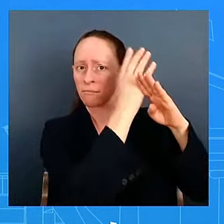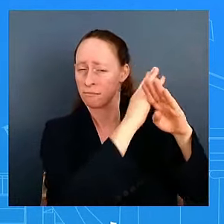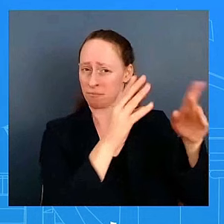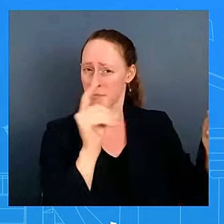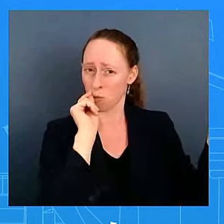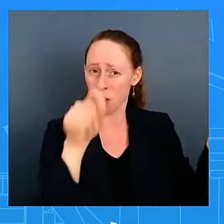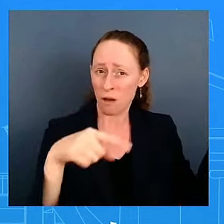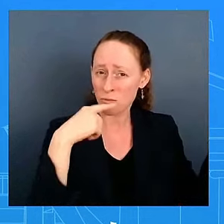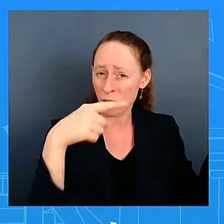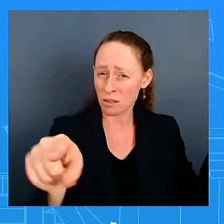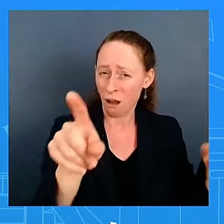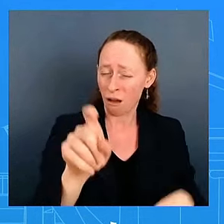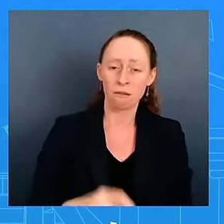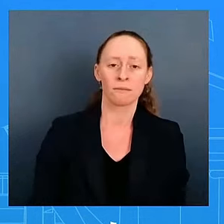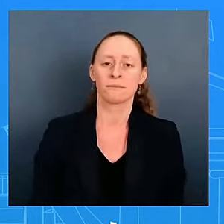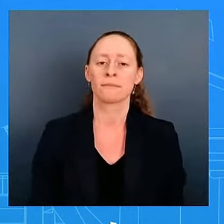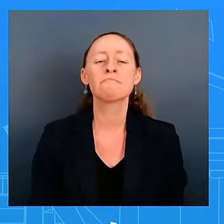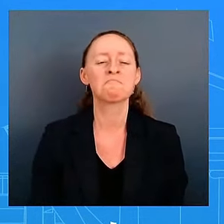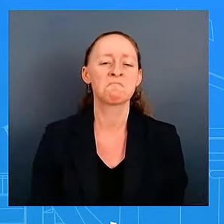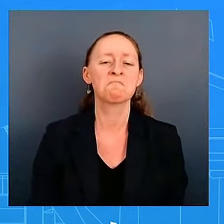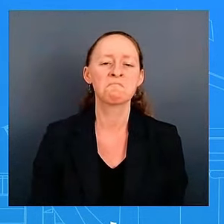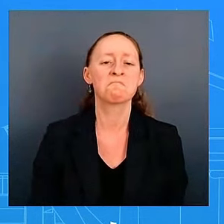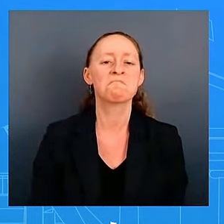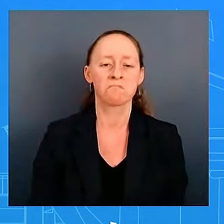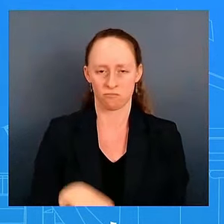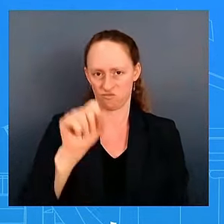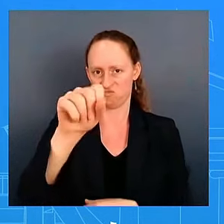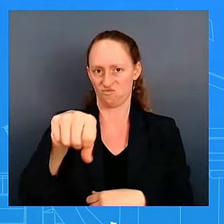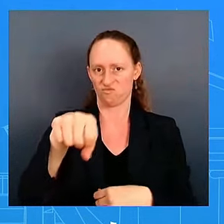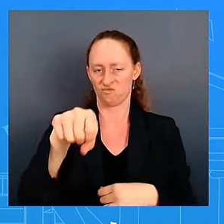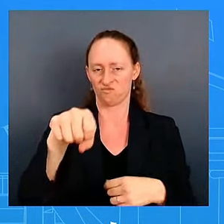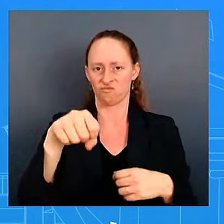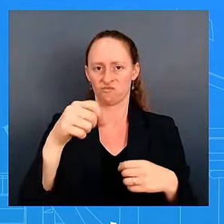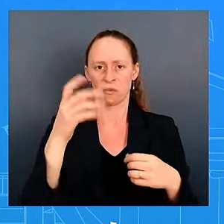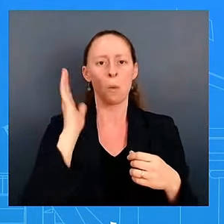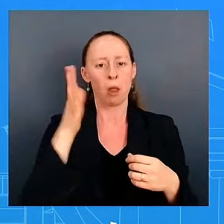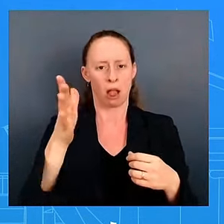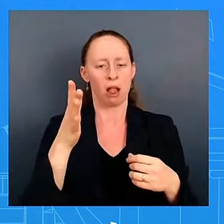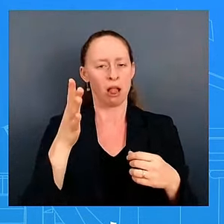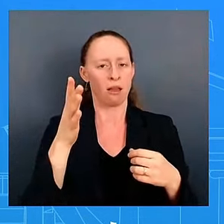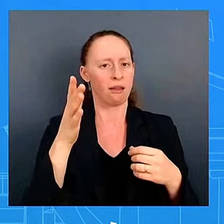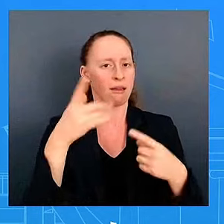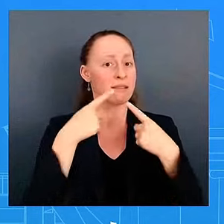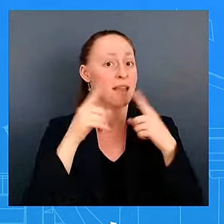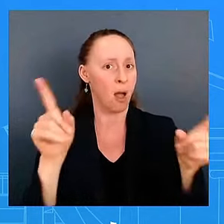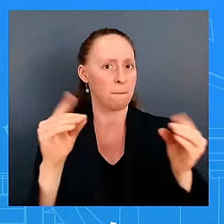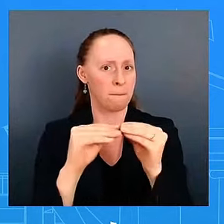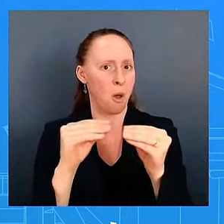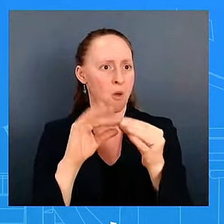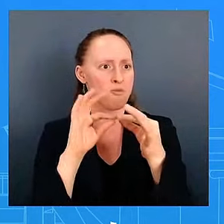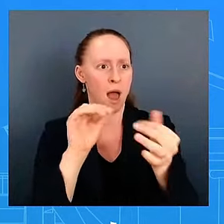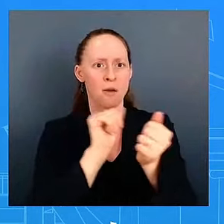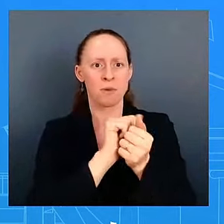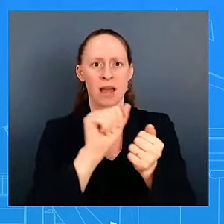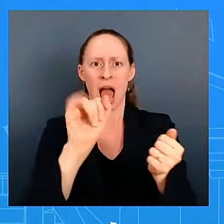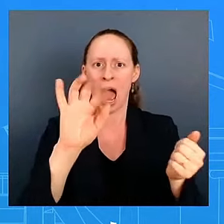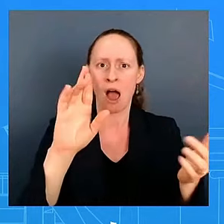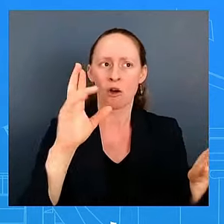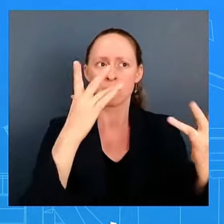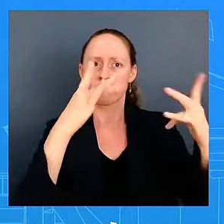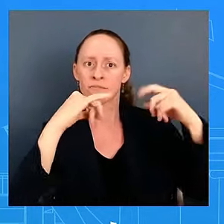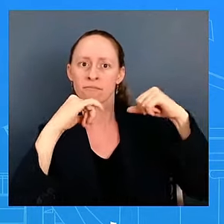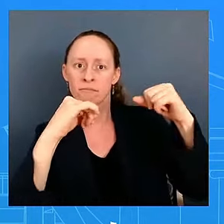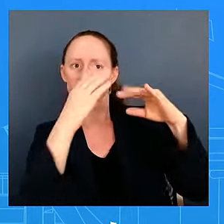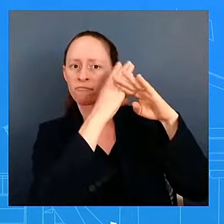will be announcing. Don't want to get ahead of the president. Look, you saw, as I announced at the top, you saw the president do a bilat with